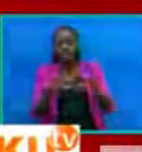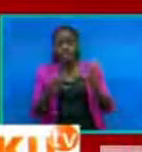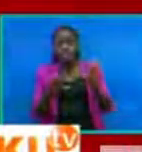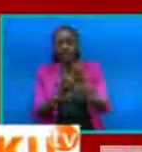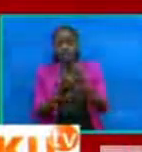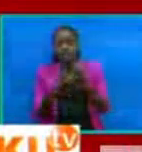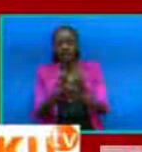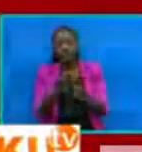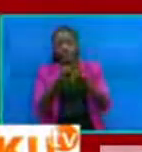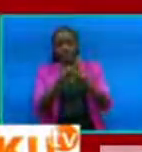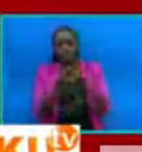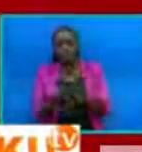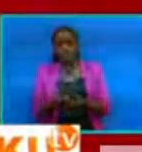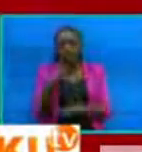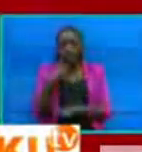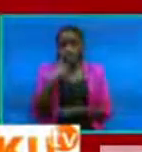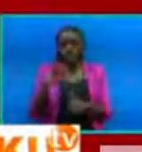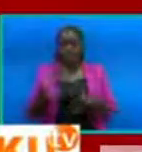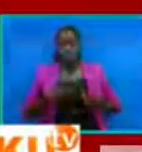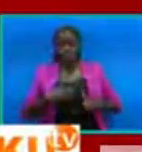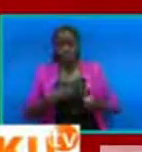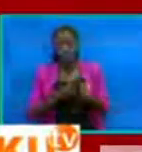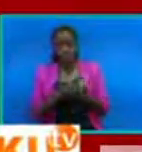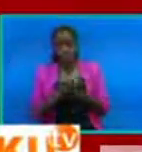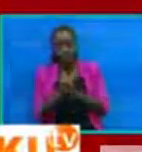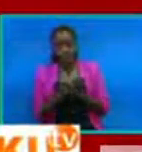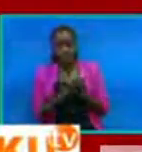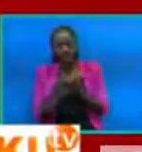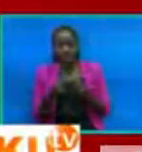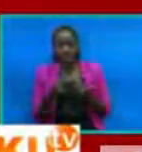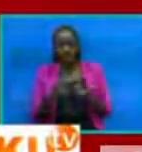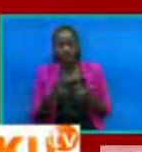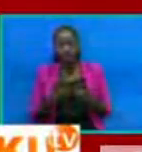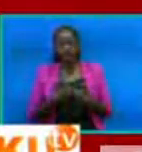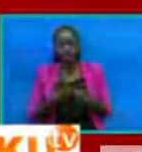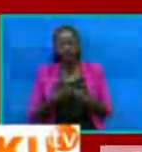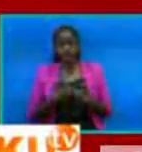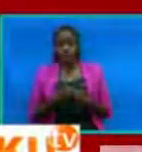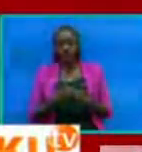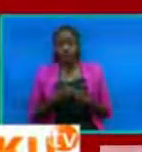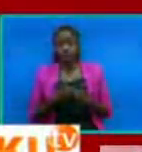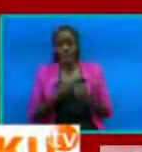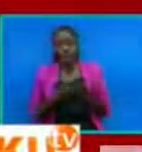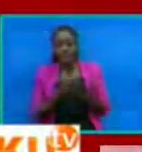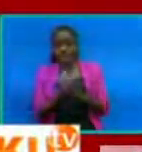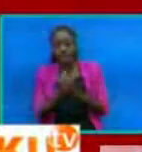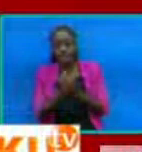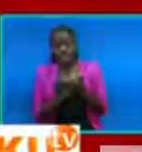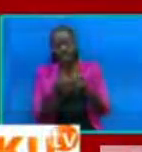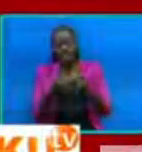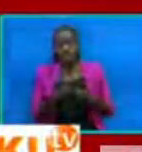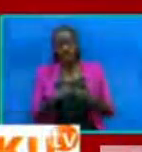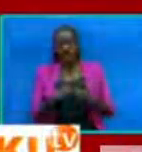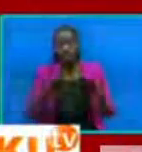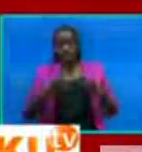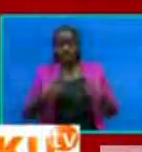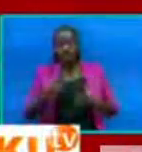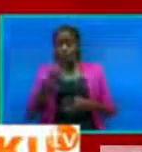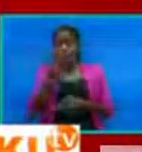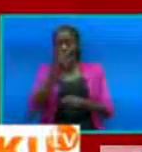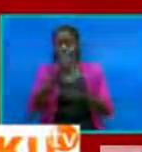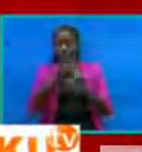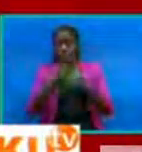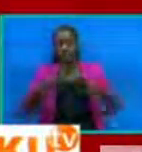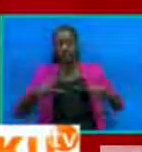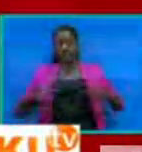far people getting more interest. Yeah? There's a renewed interest by people who did physical